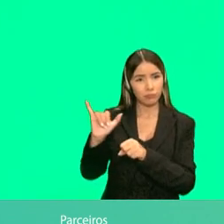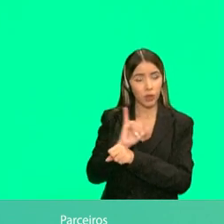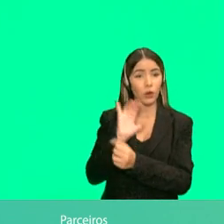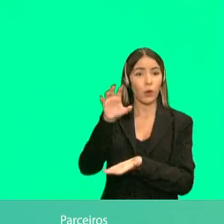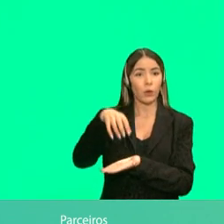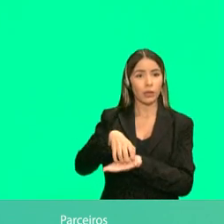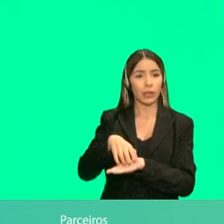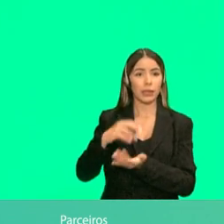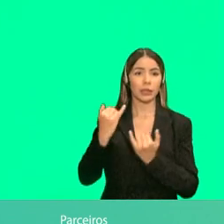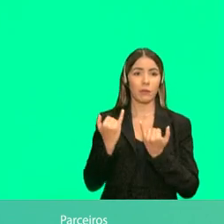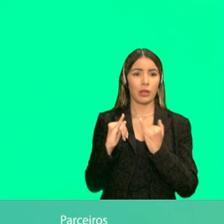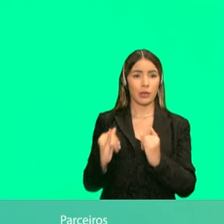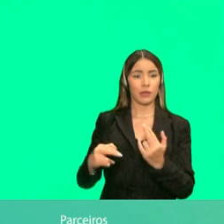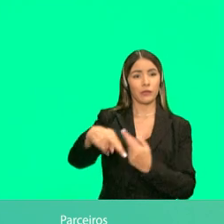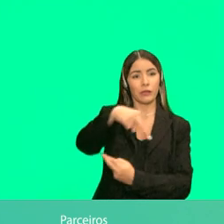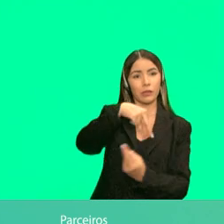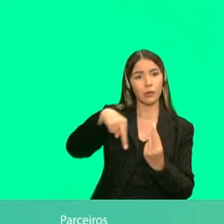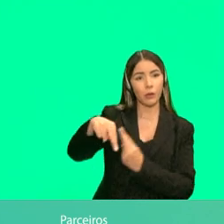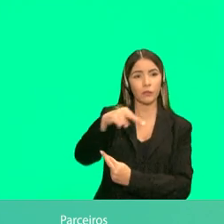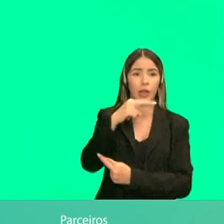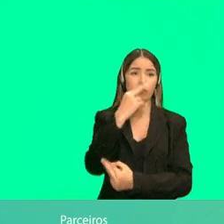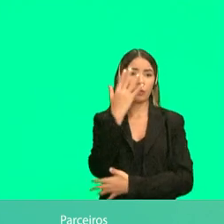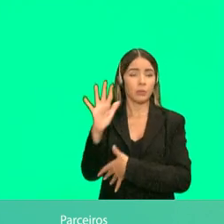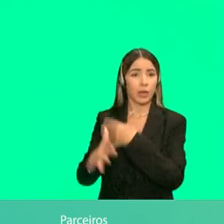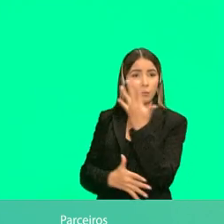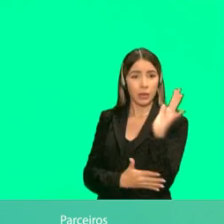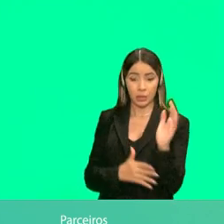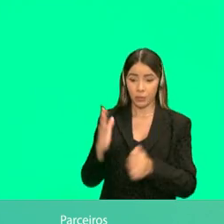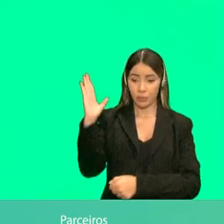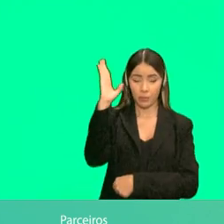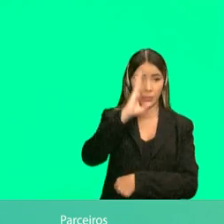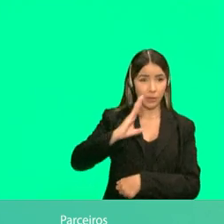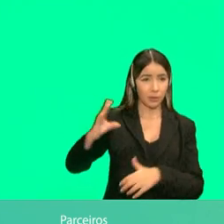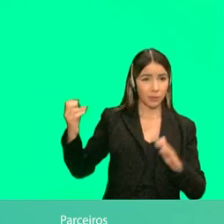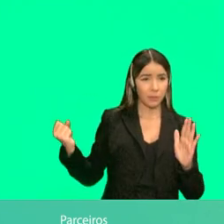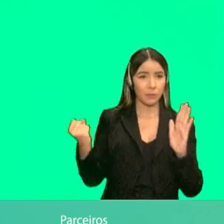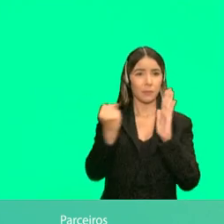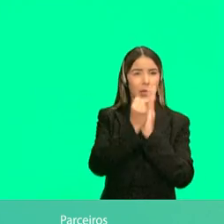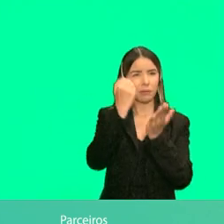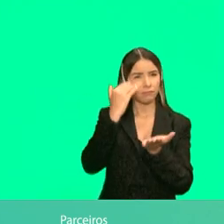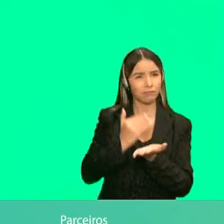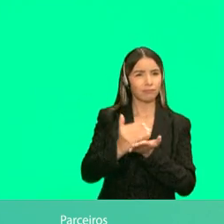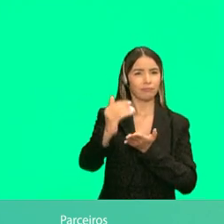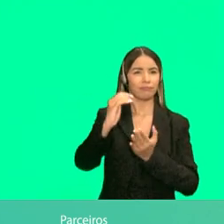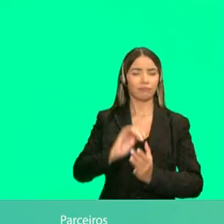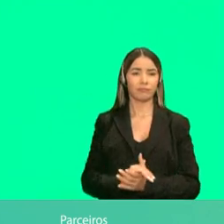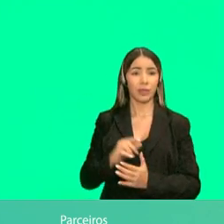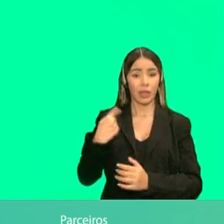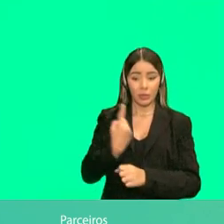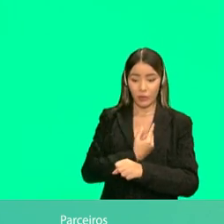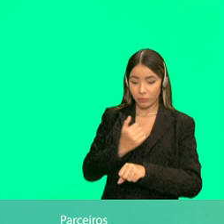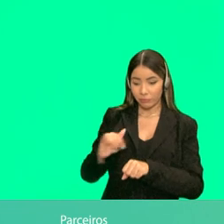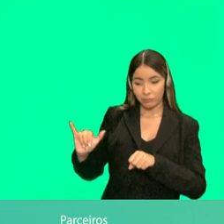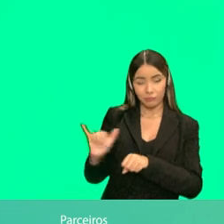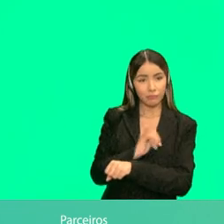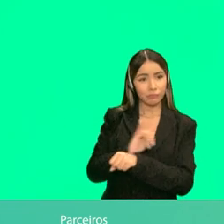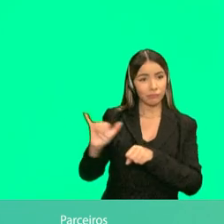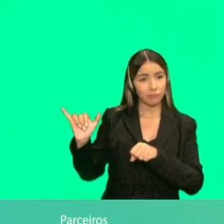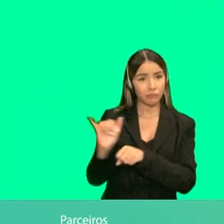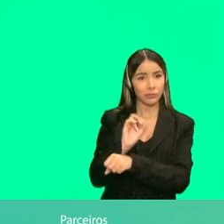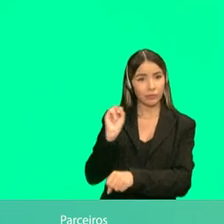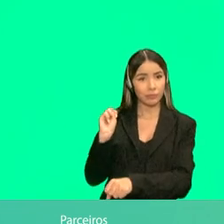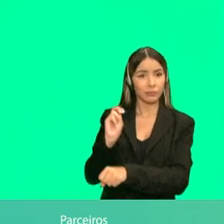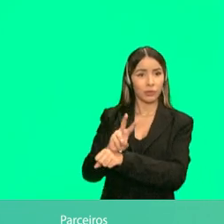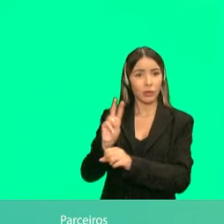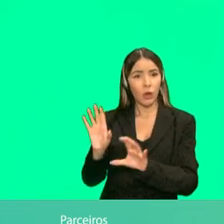together with certifications and the pilots and piloting. And our great focus is to reduce direct emissions in